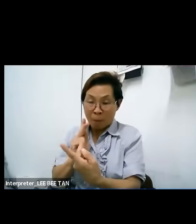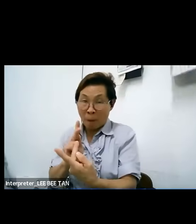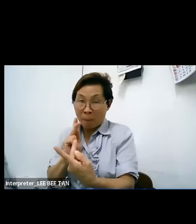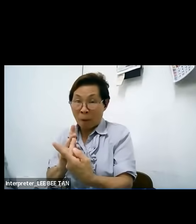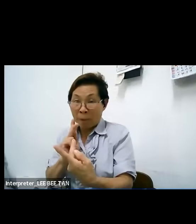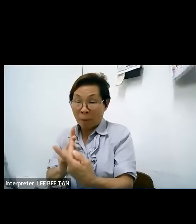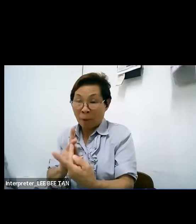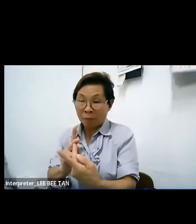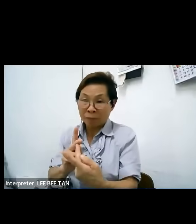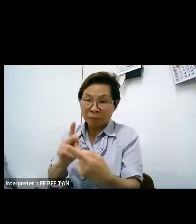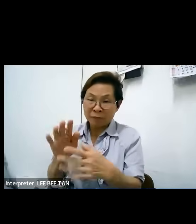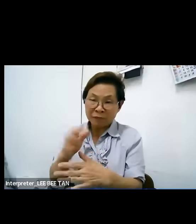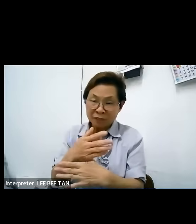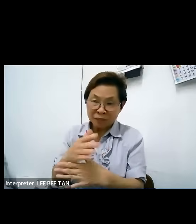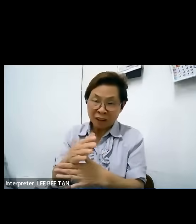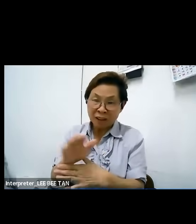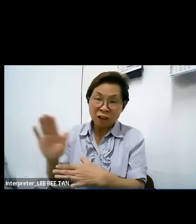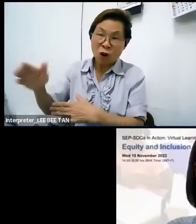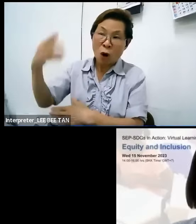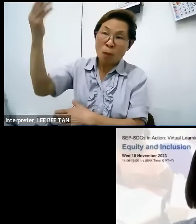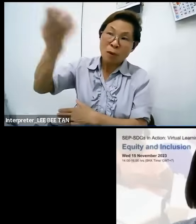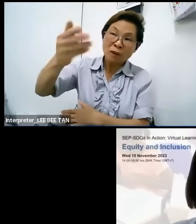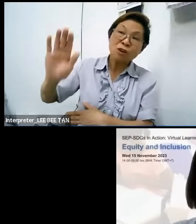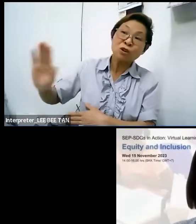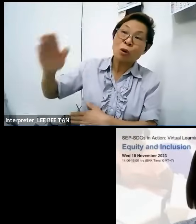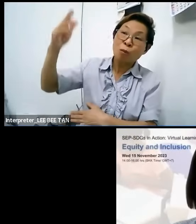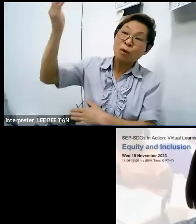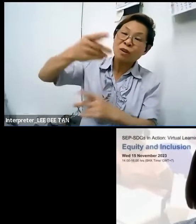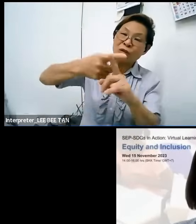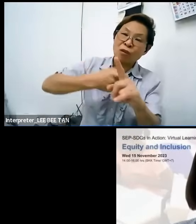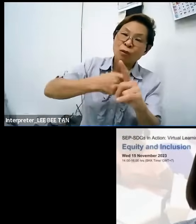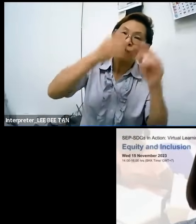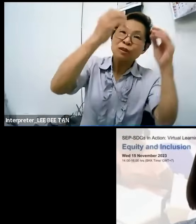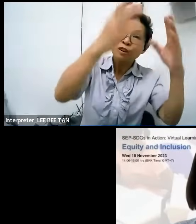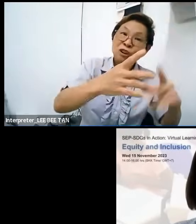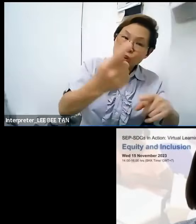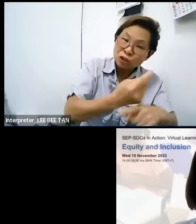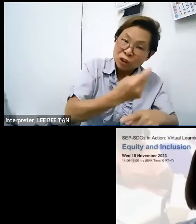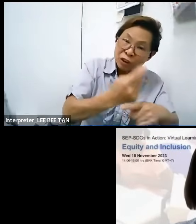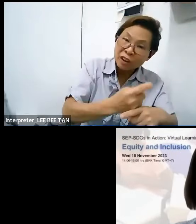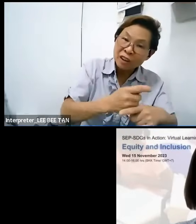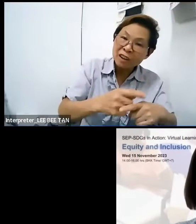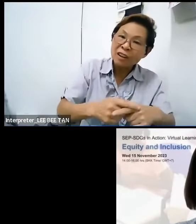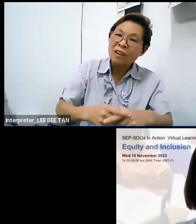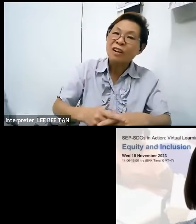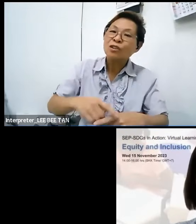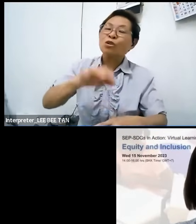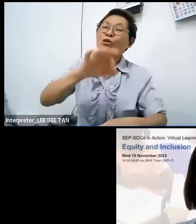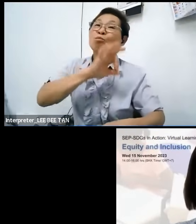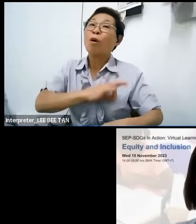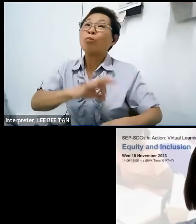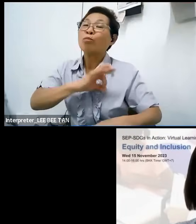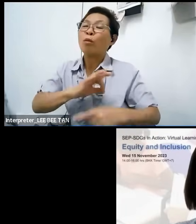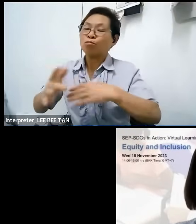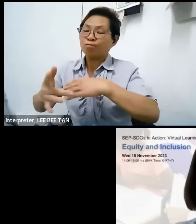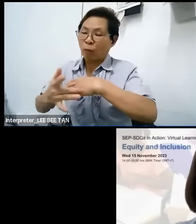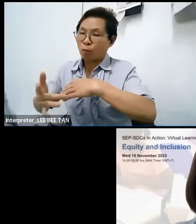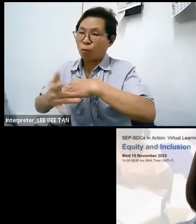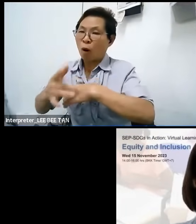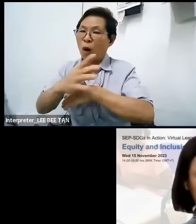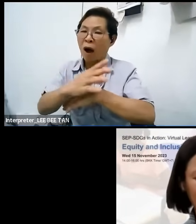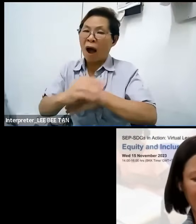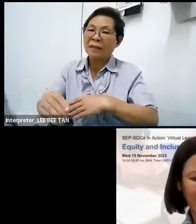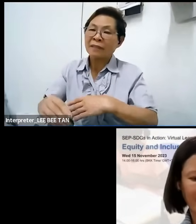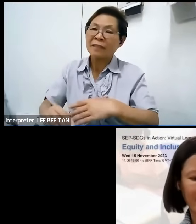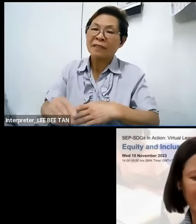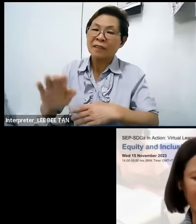UNESCO Bangkok. Your presentation from teacher training to leveraging technology and your emphasis